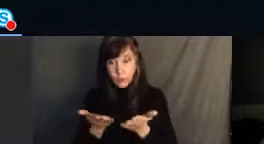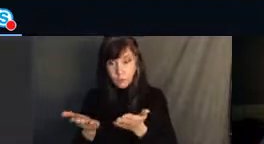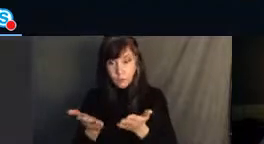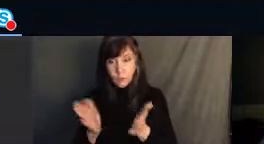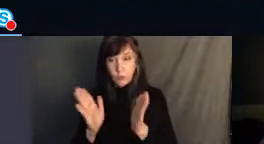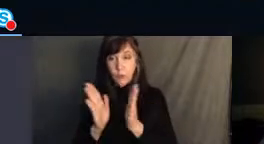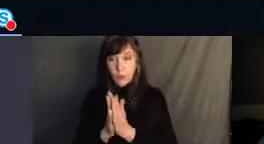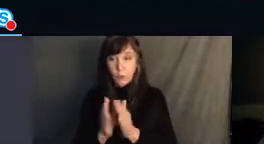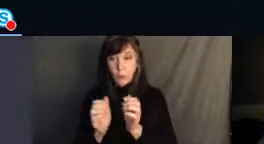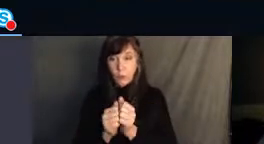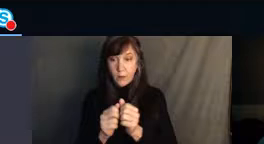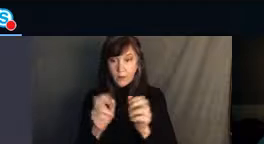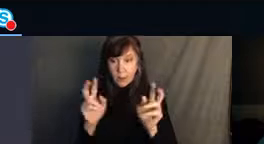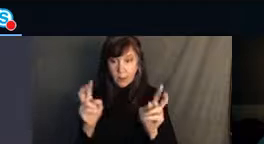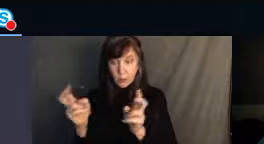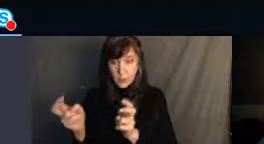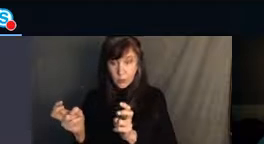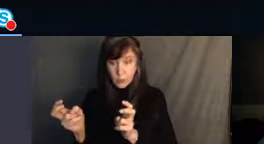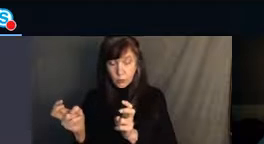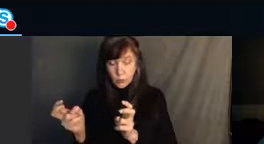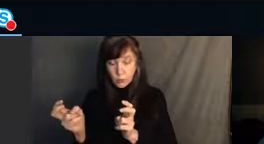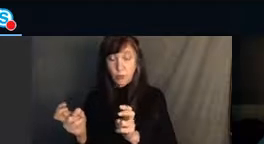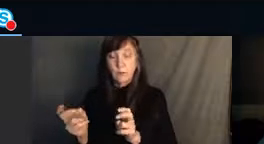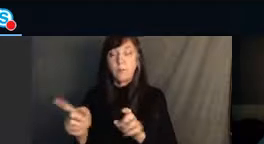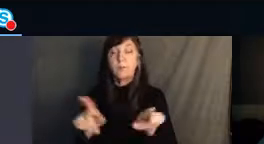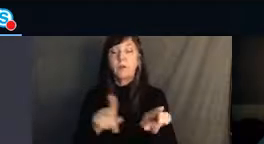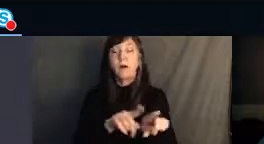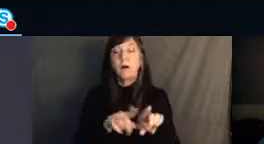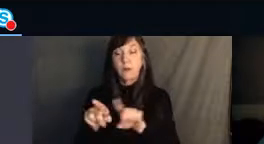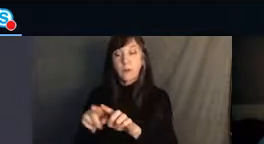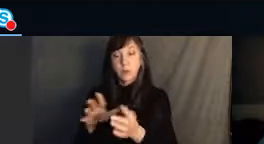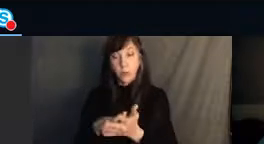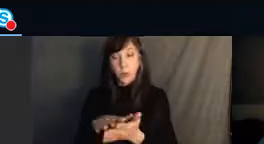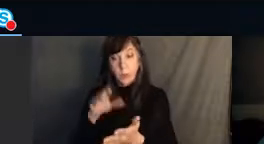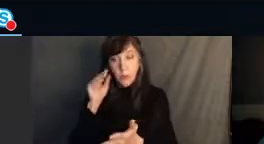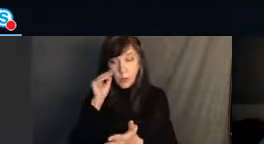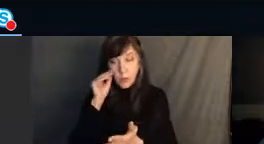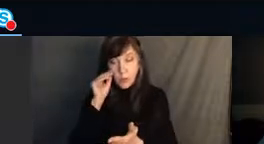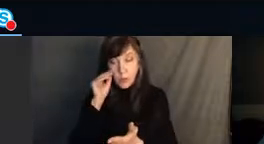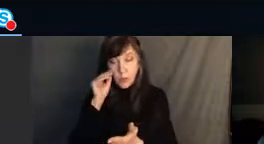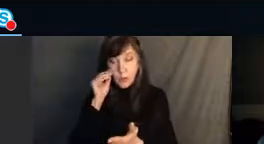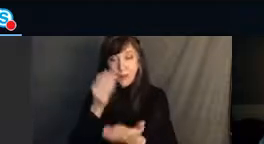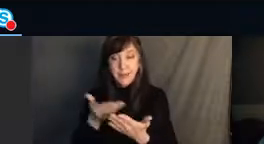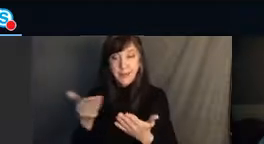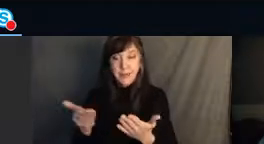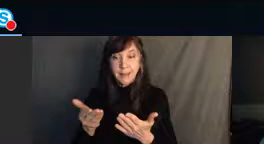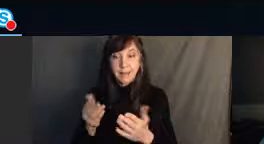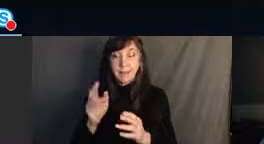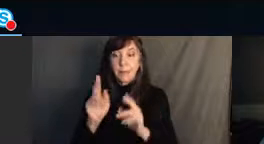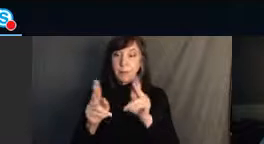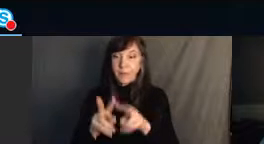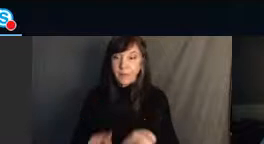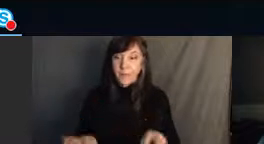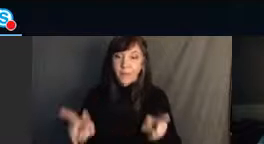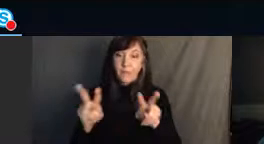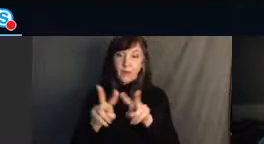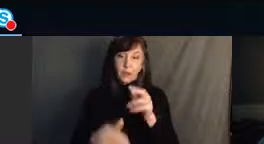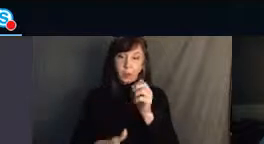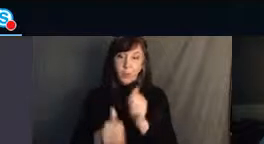with their issue. We also learned that the things that folks value most are really surrounded around customer service.